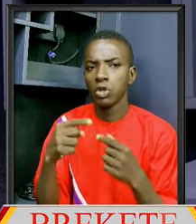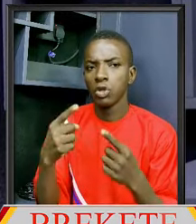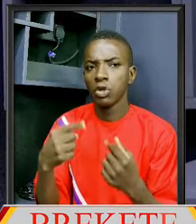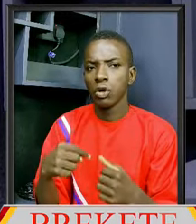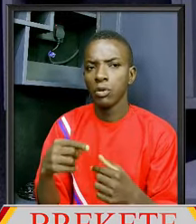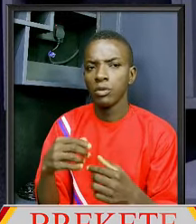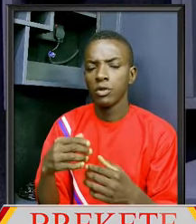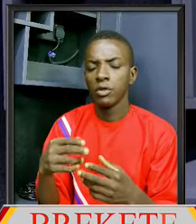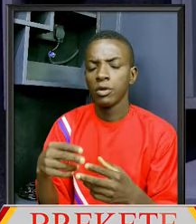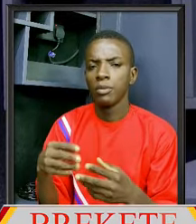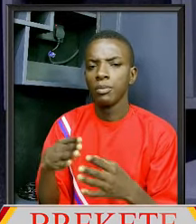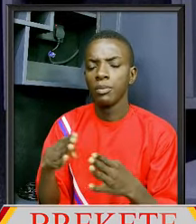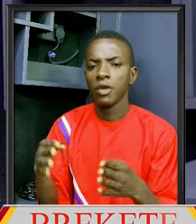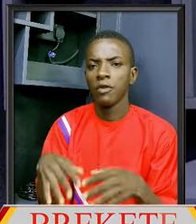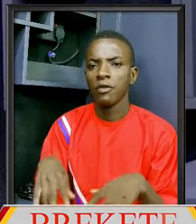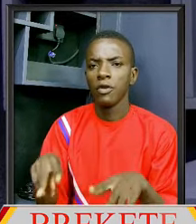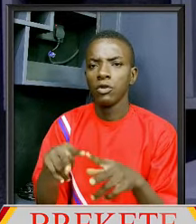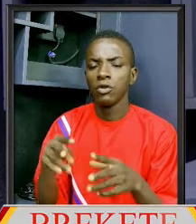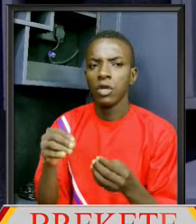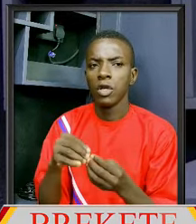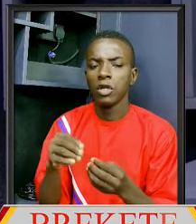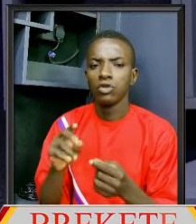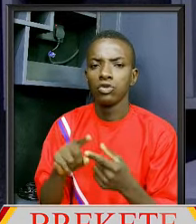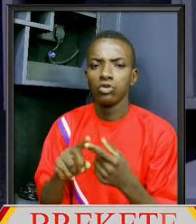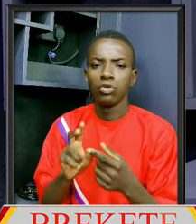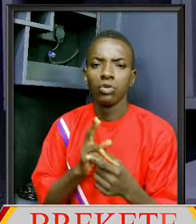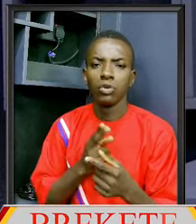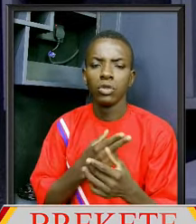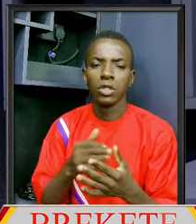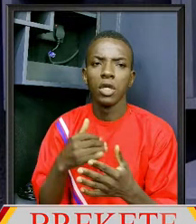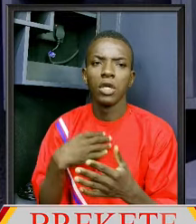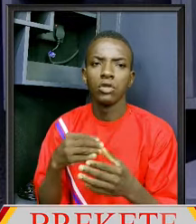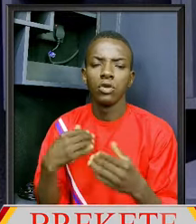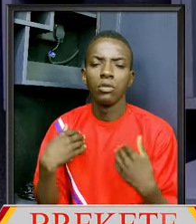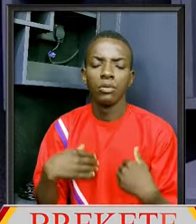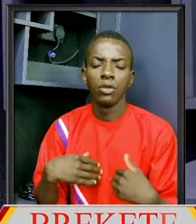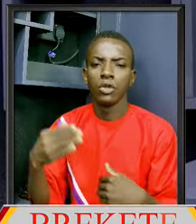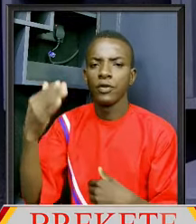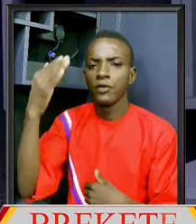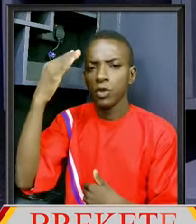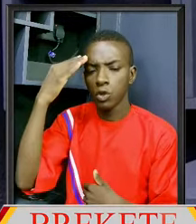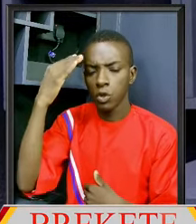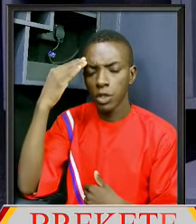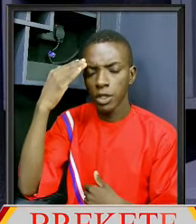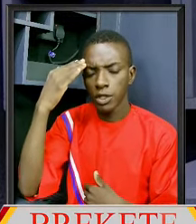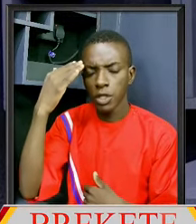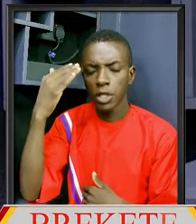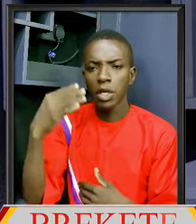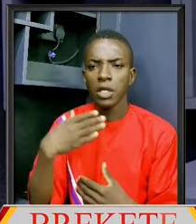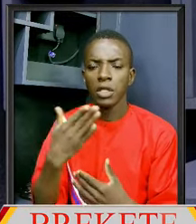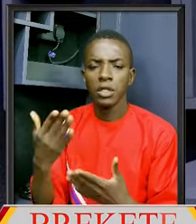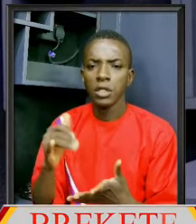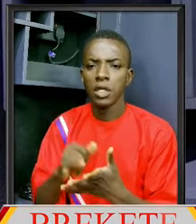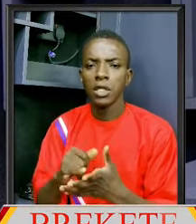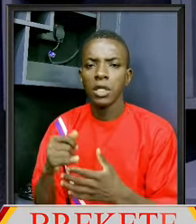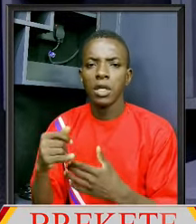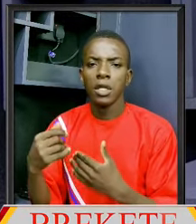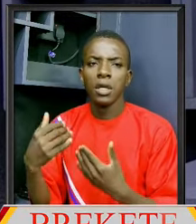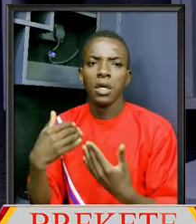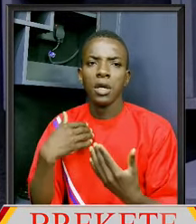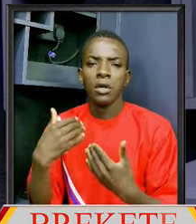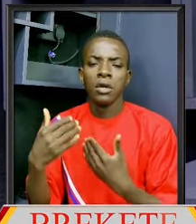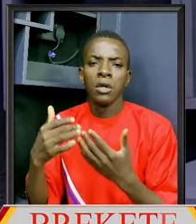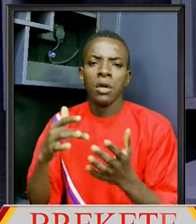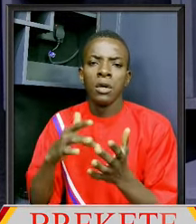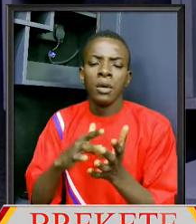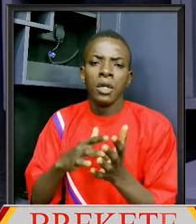na very big value then they can add to us and to our body of knowledge. And things where concern